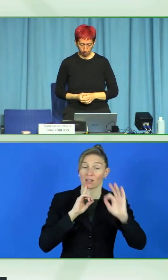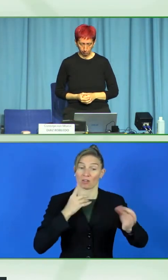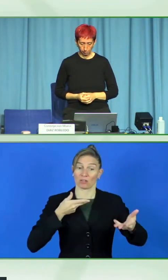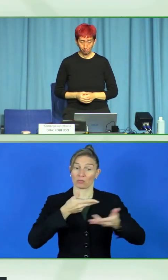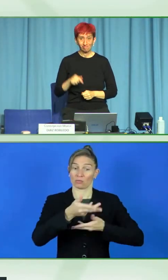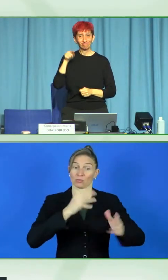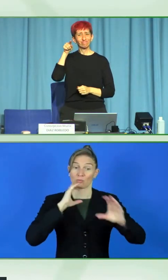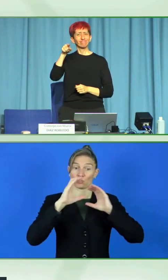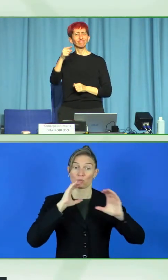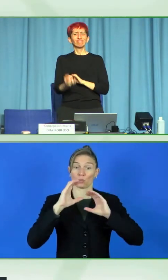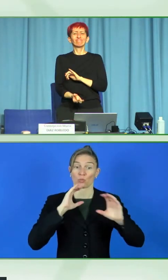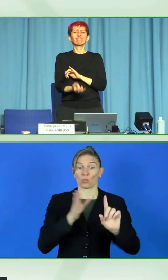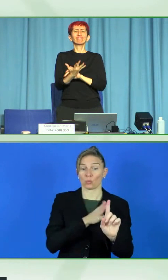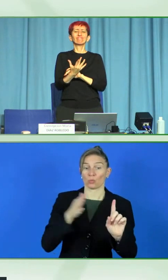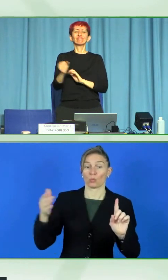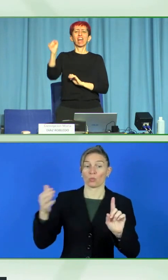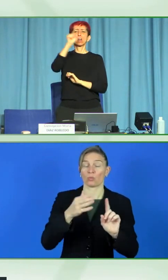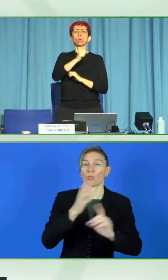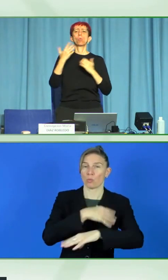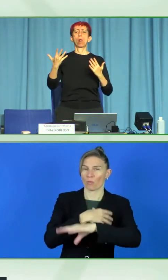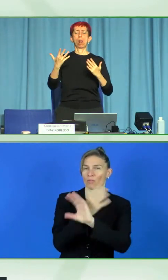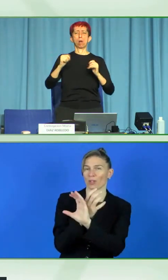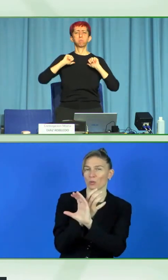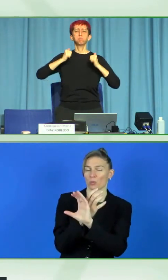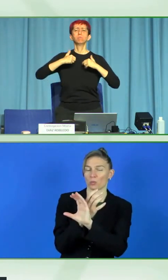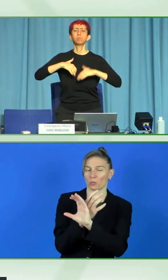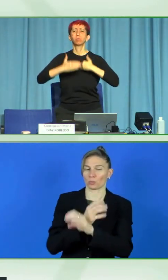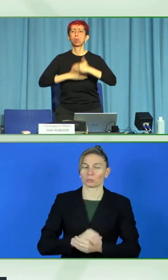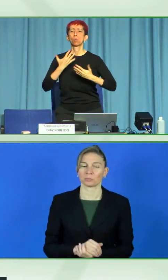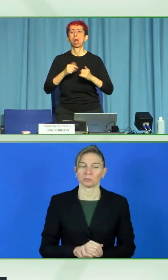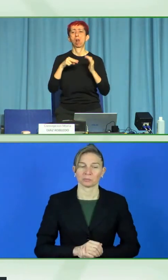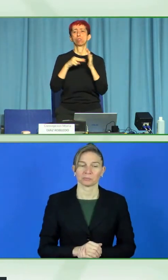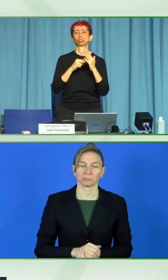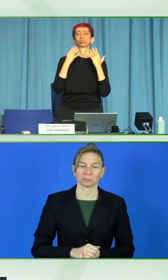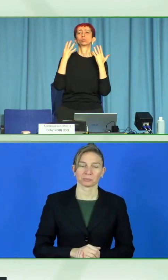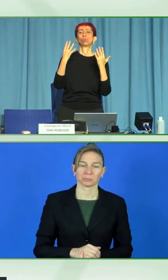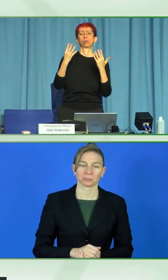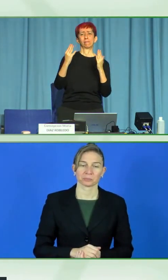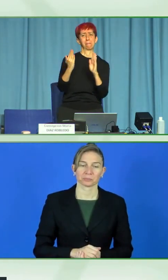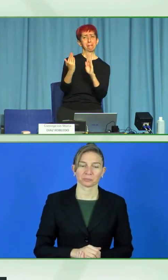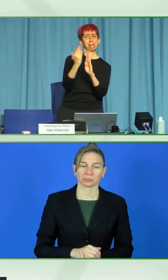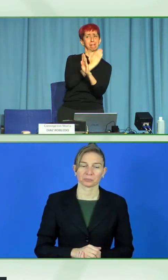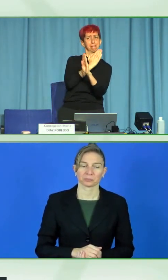via video calls and VRI interpretation.